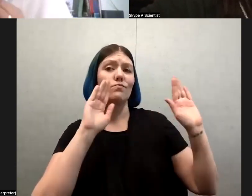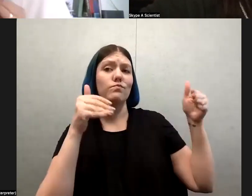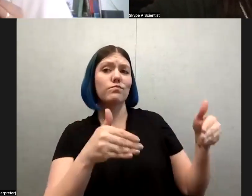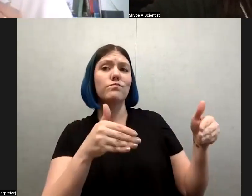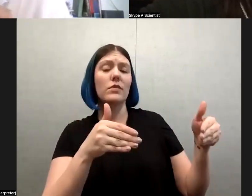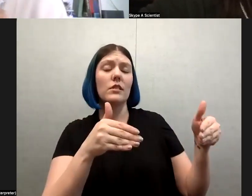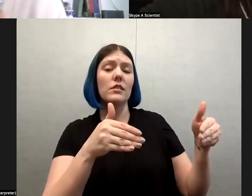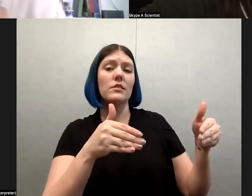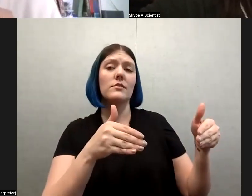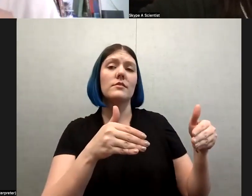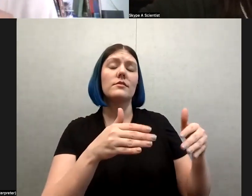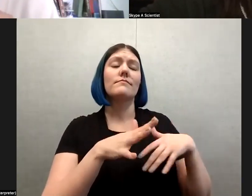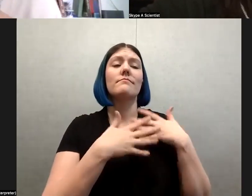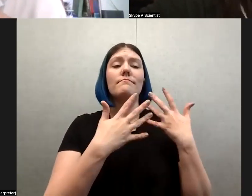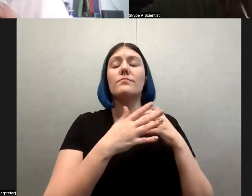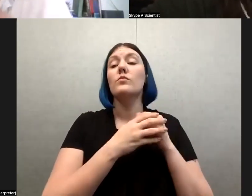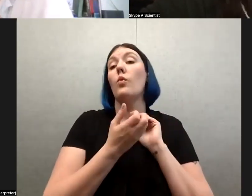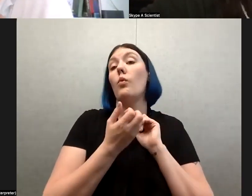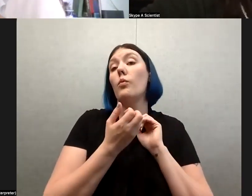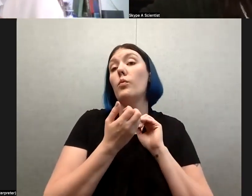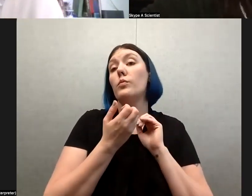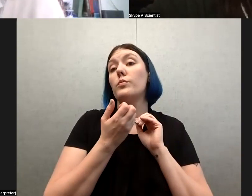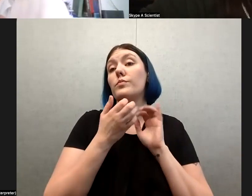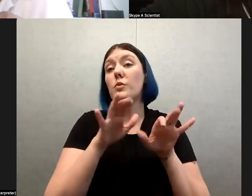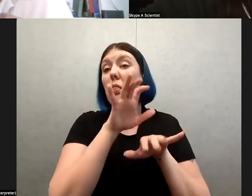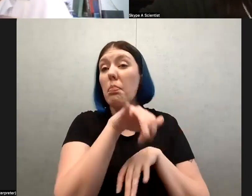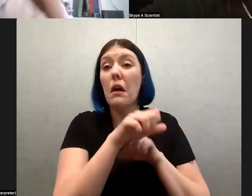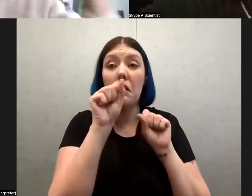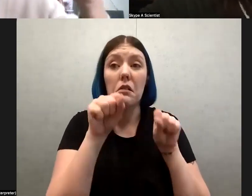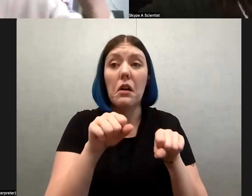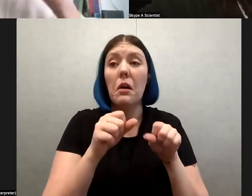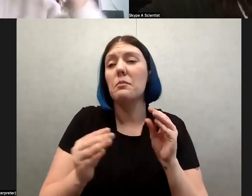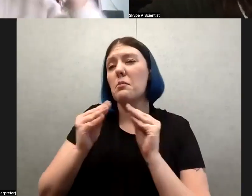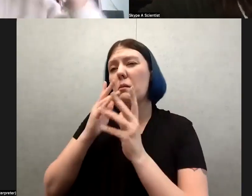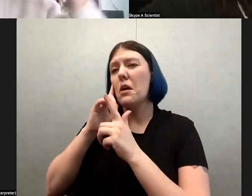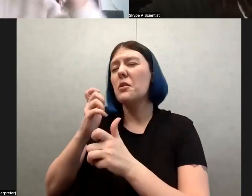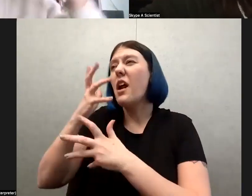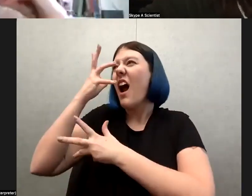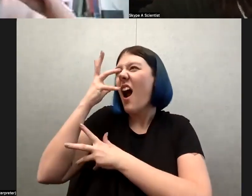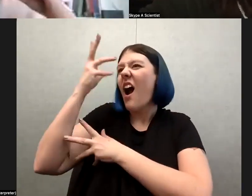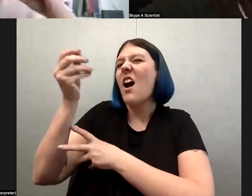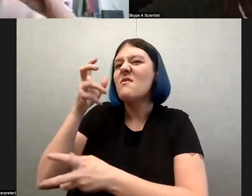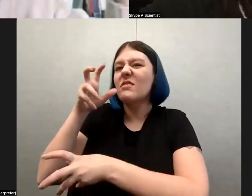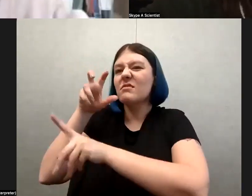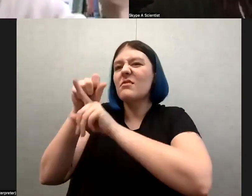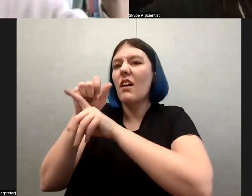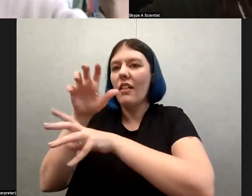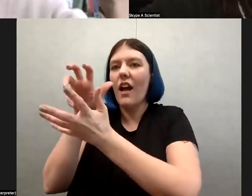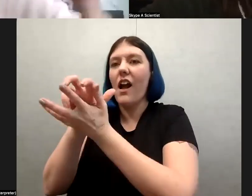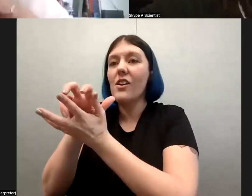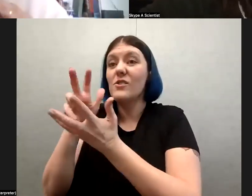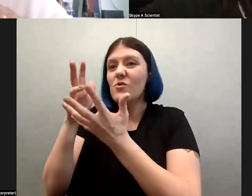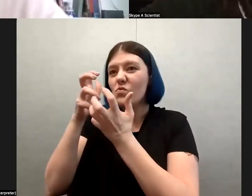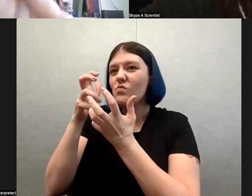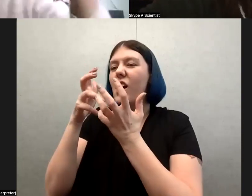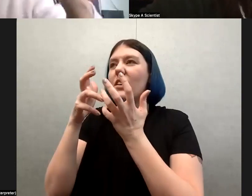coding path, and do it like that. If you're more interested in like being out there and catching those alligators, or if you're really into birds,